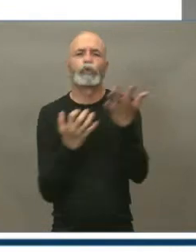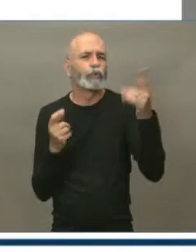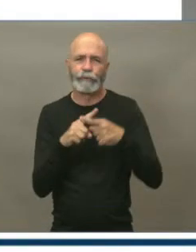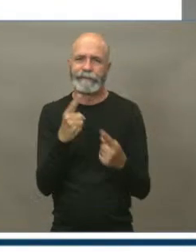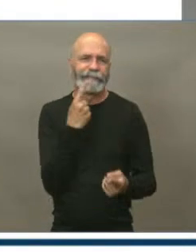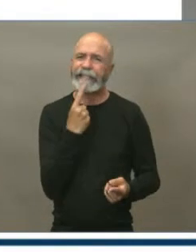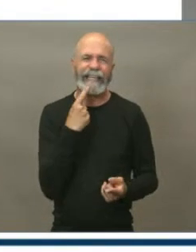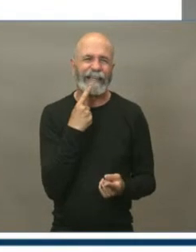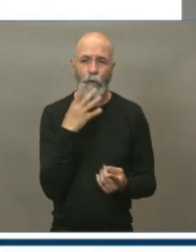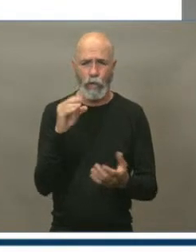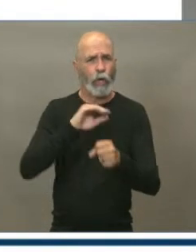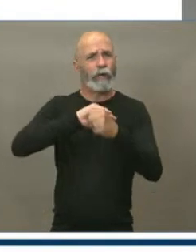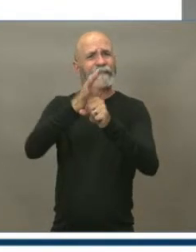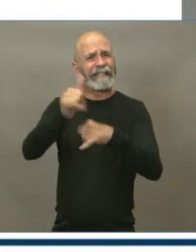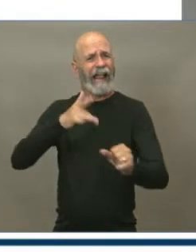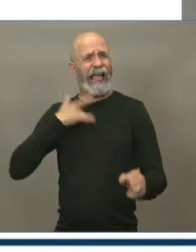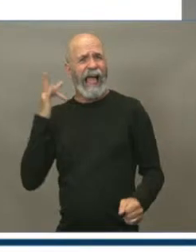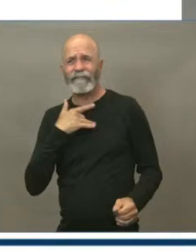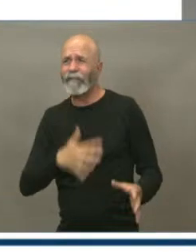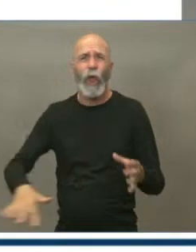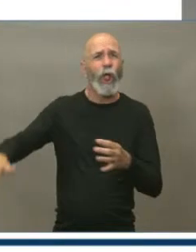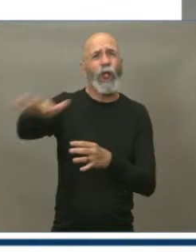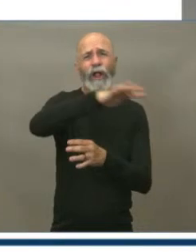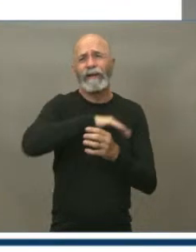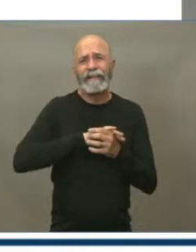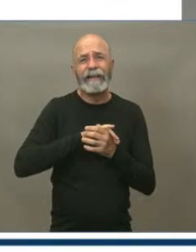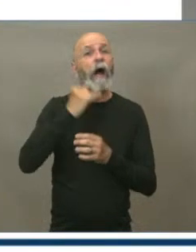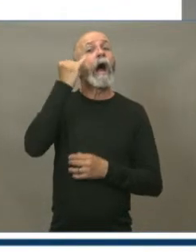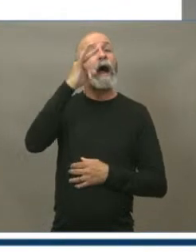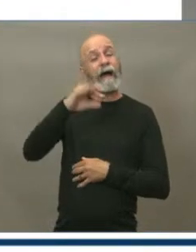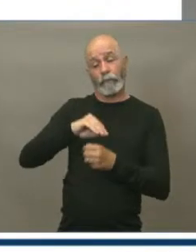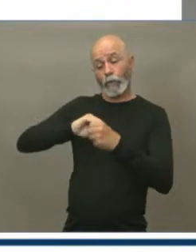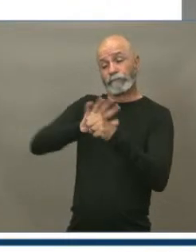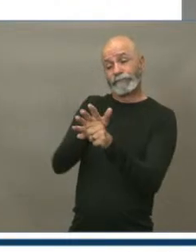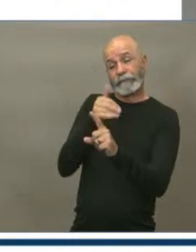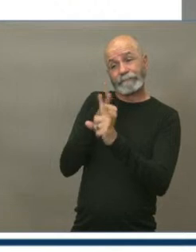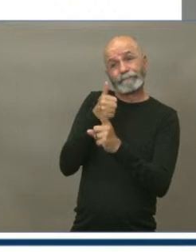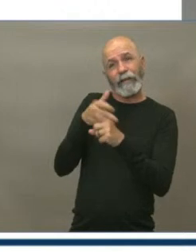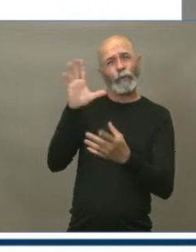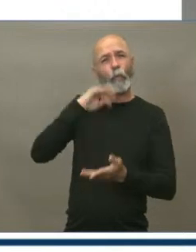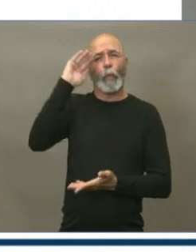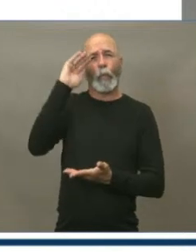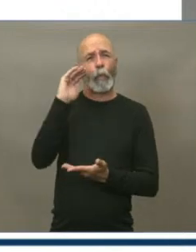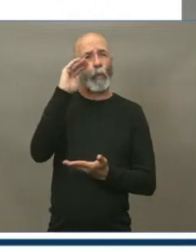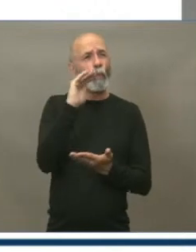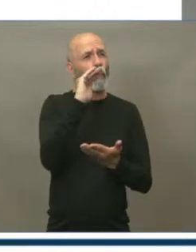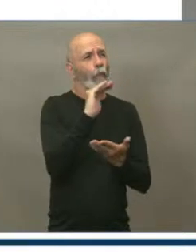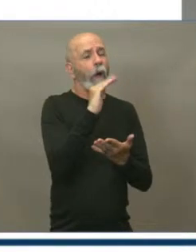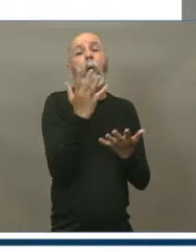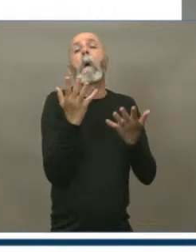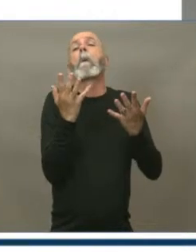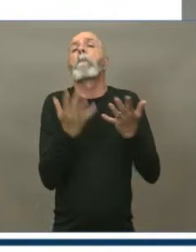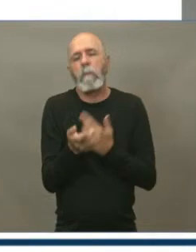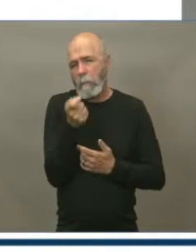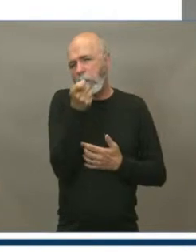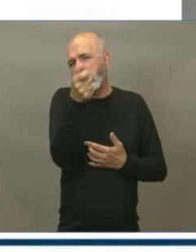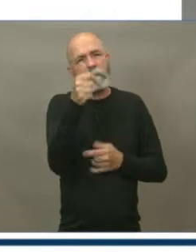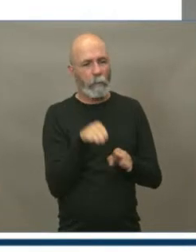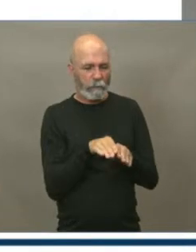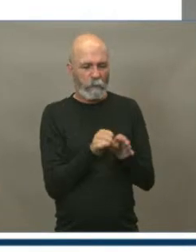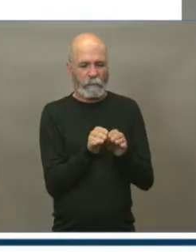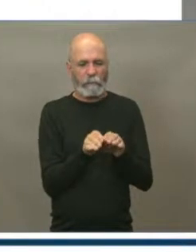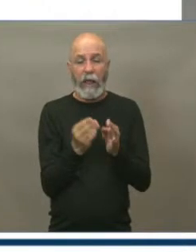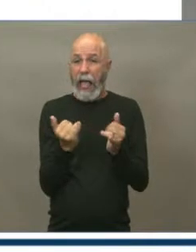allows it, we will then move forward with a detailed reopening plan, and we're working on that. But it's far too premature for that. We need to